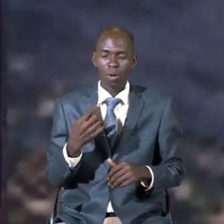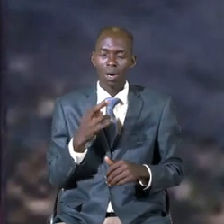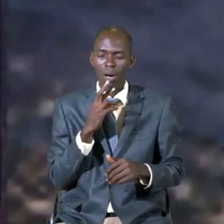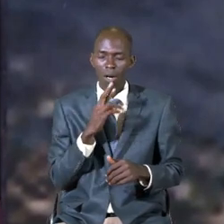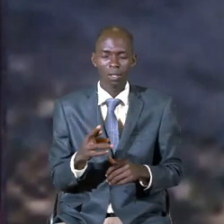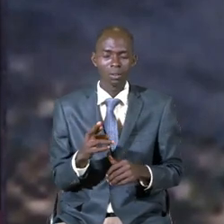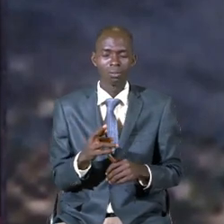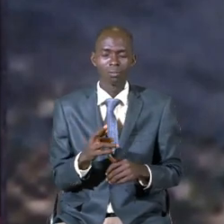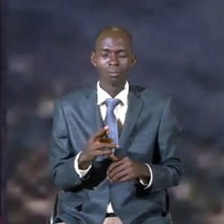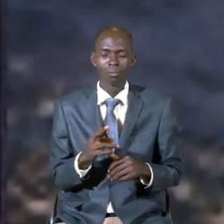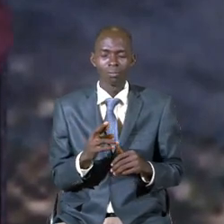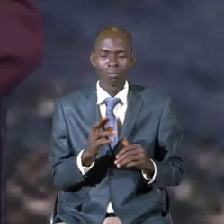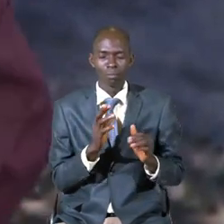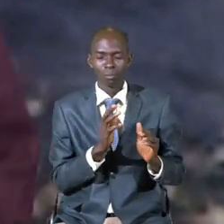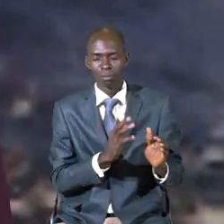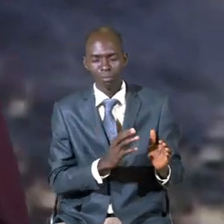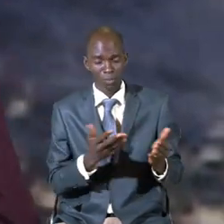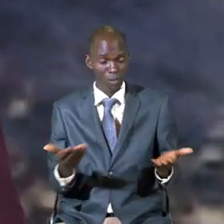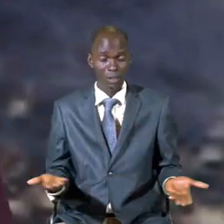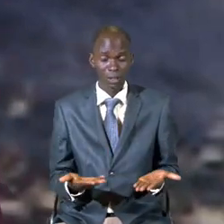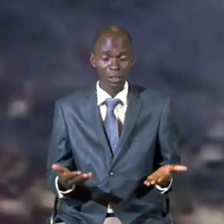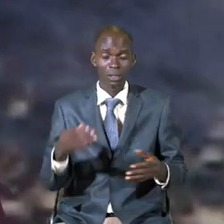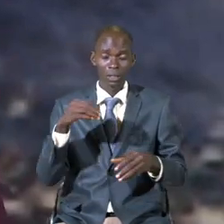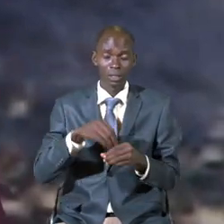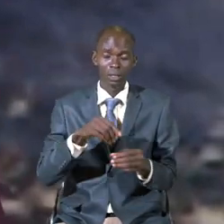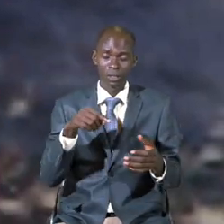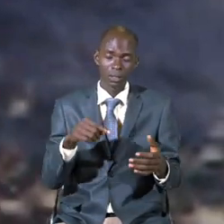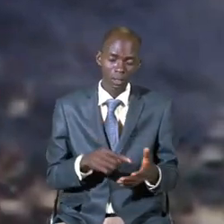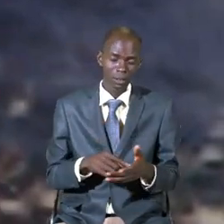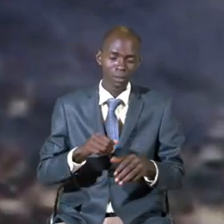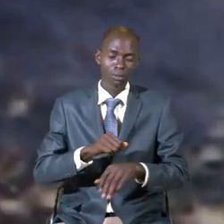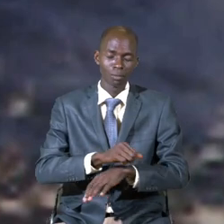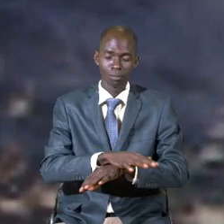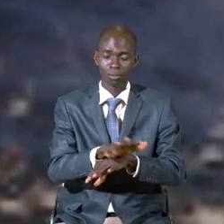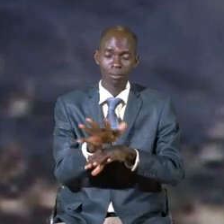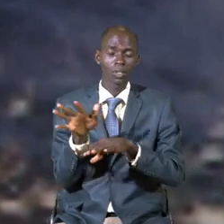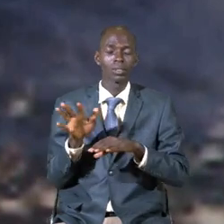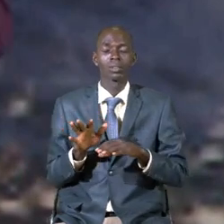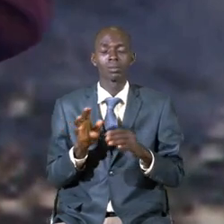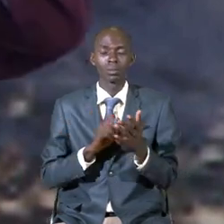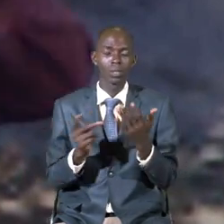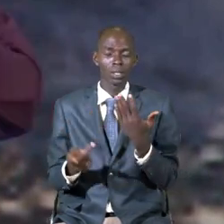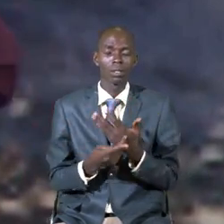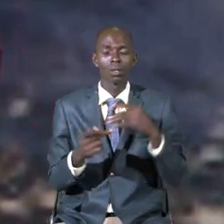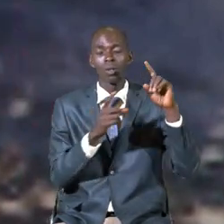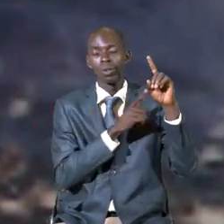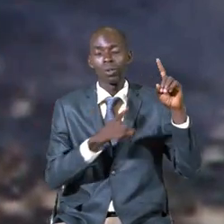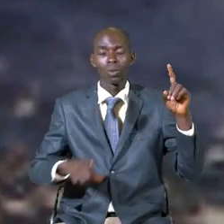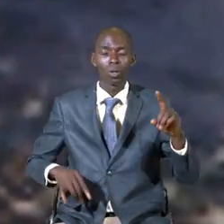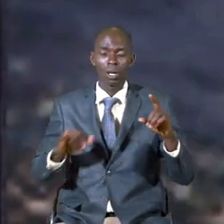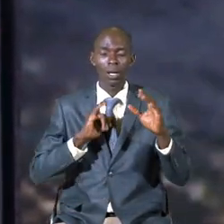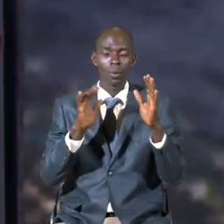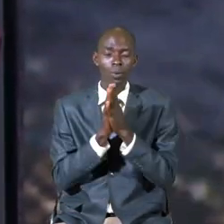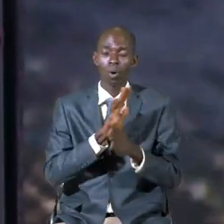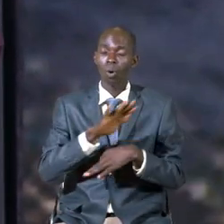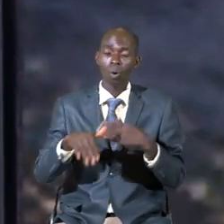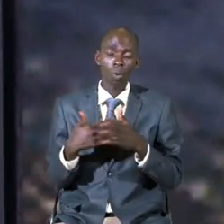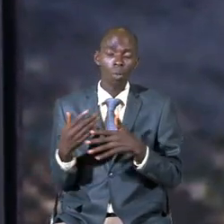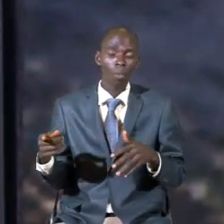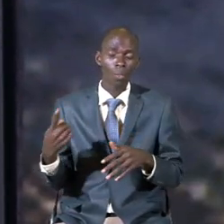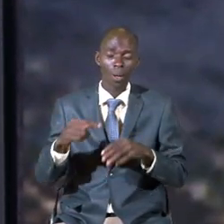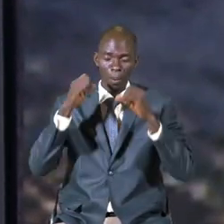in this impact convocation lord i pray all the power they need